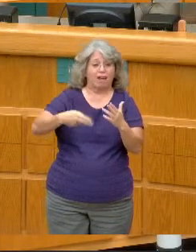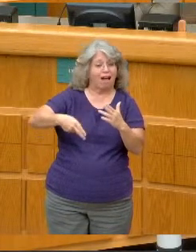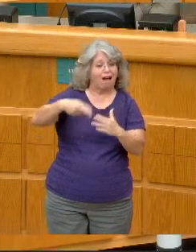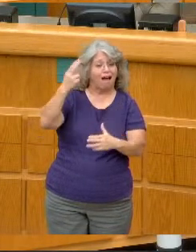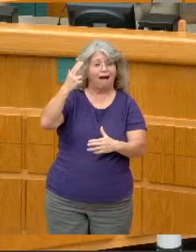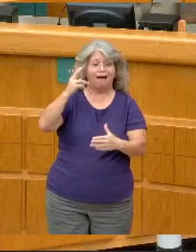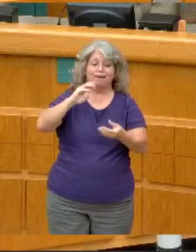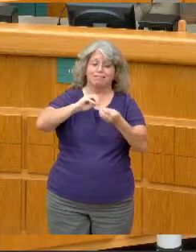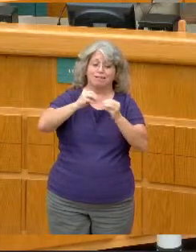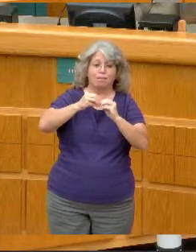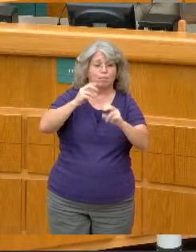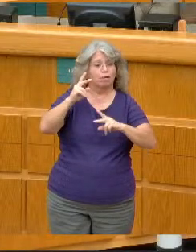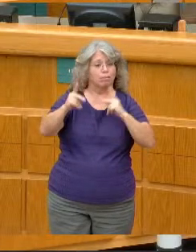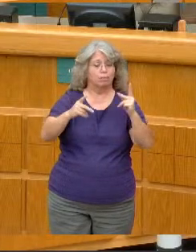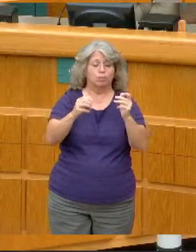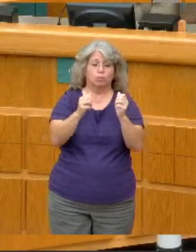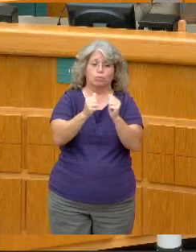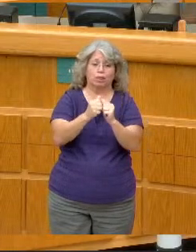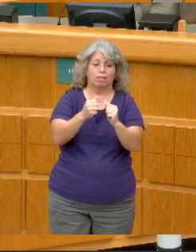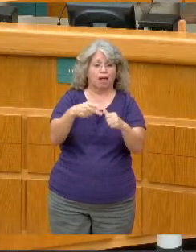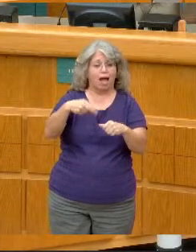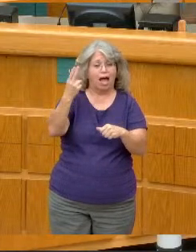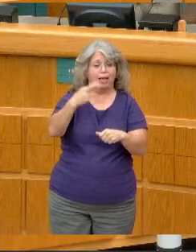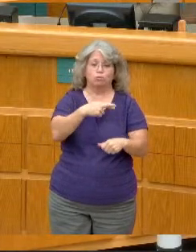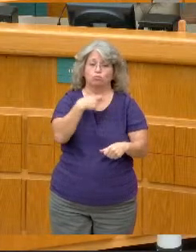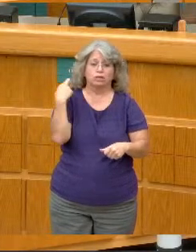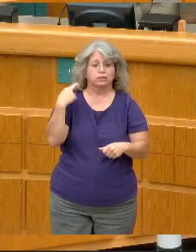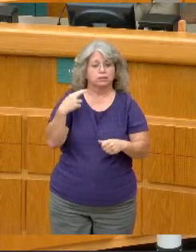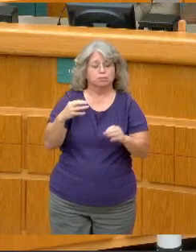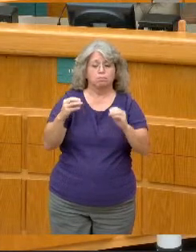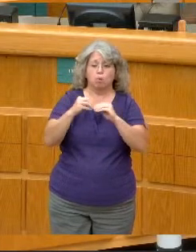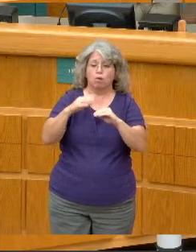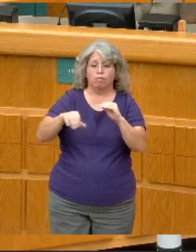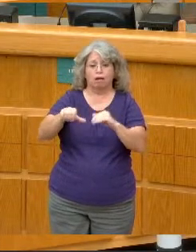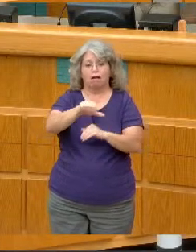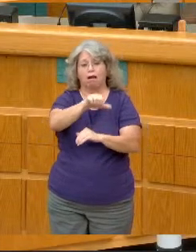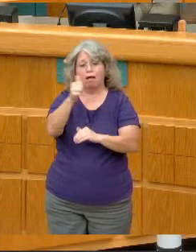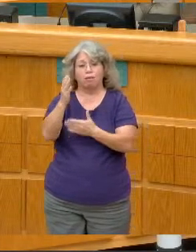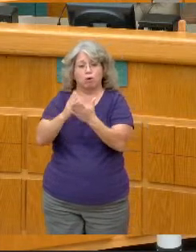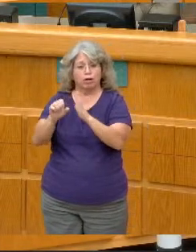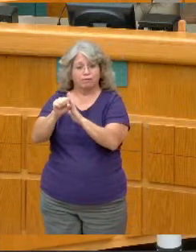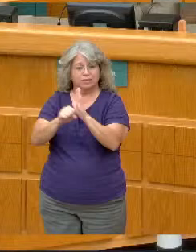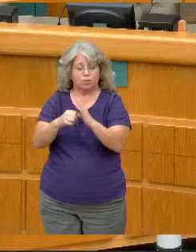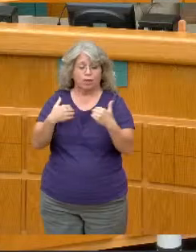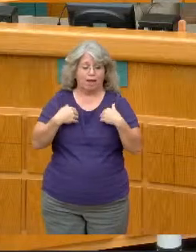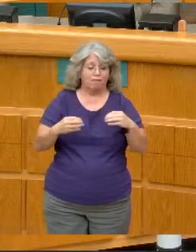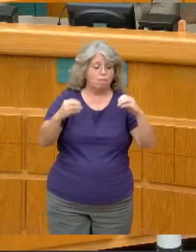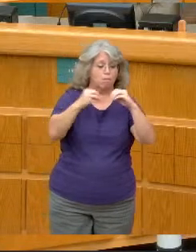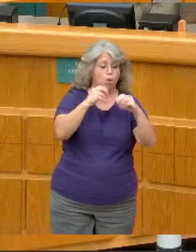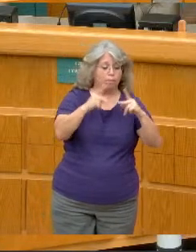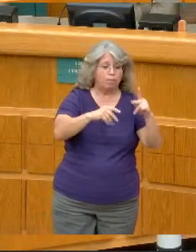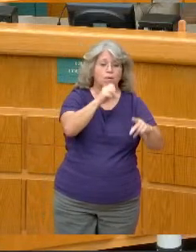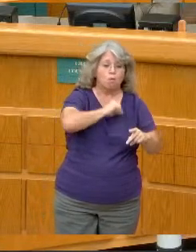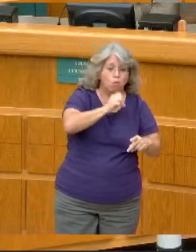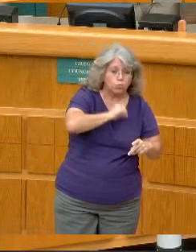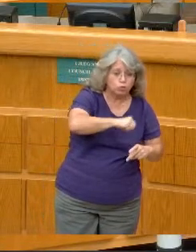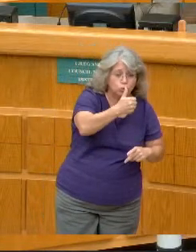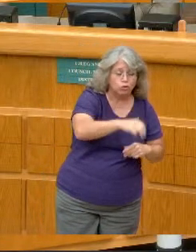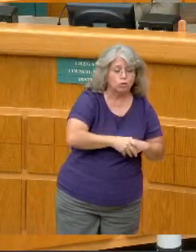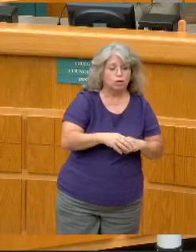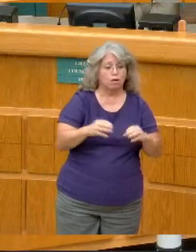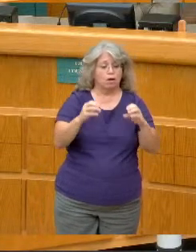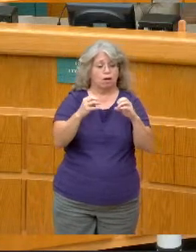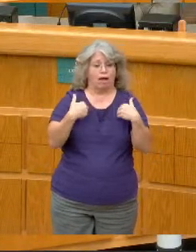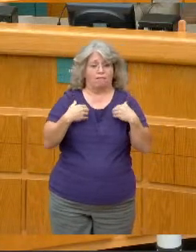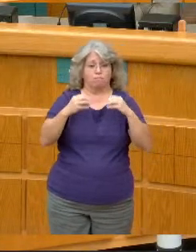a tremendous situation here to recognize, and that's we have a very high population that has many groups at